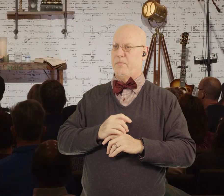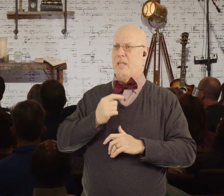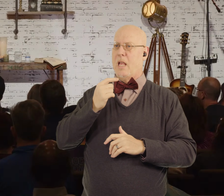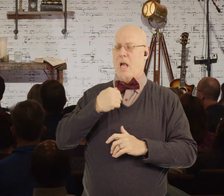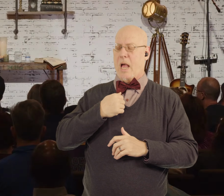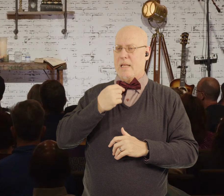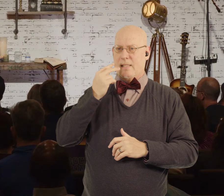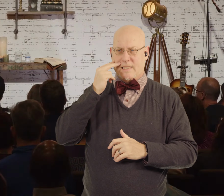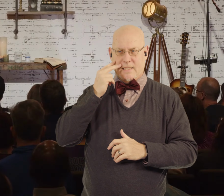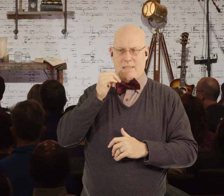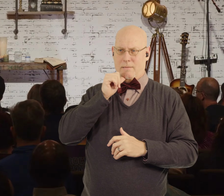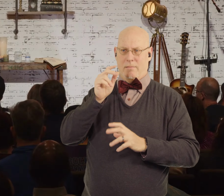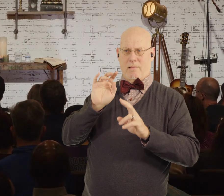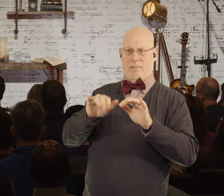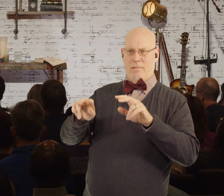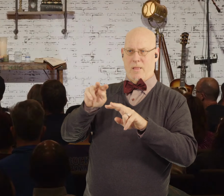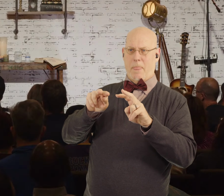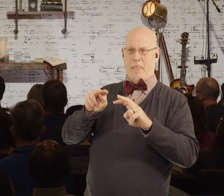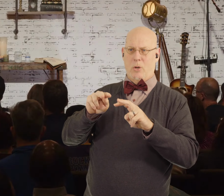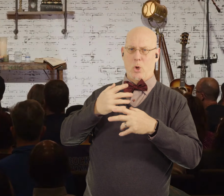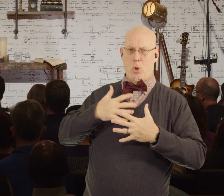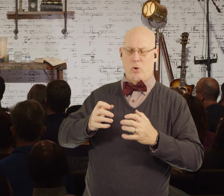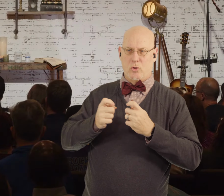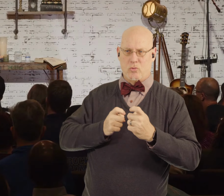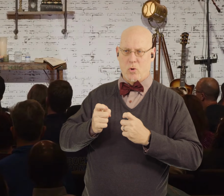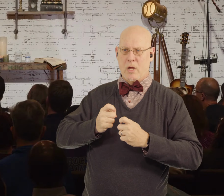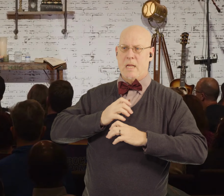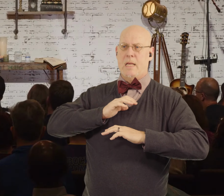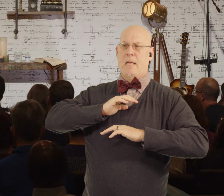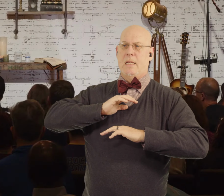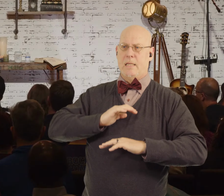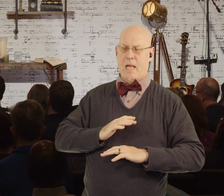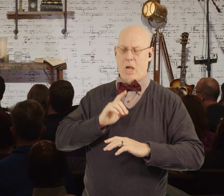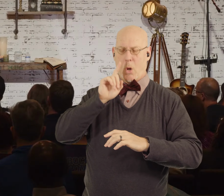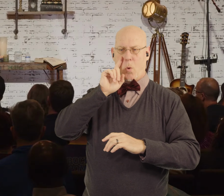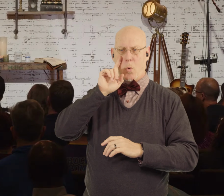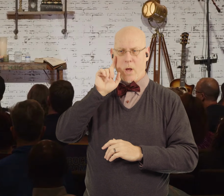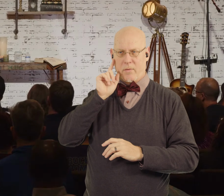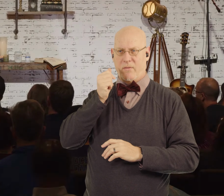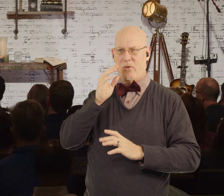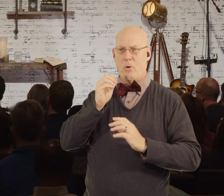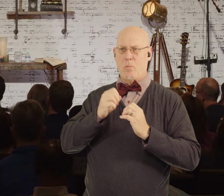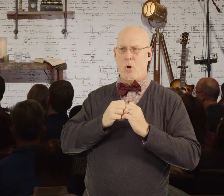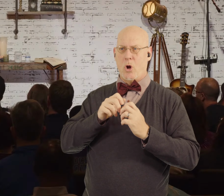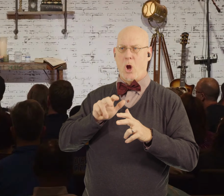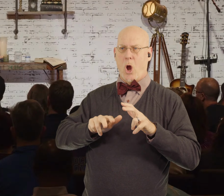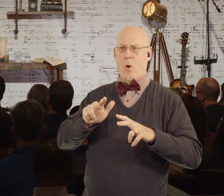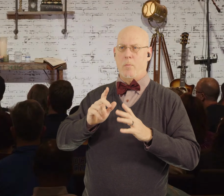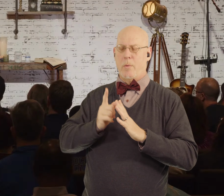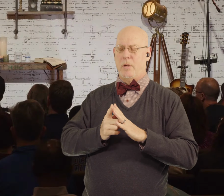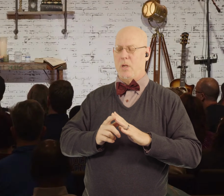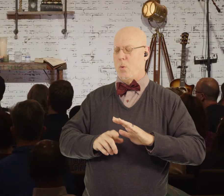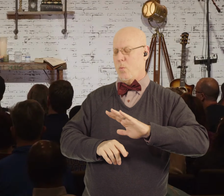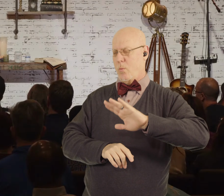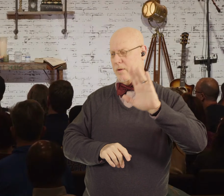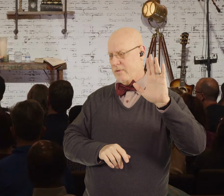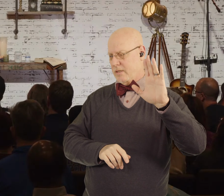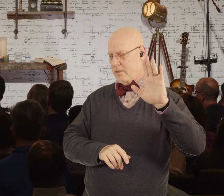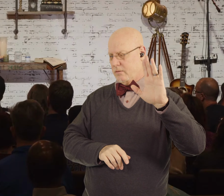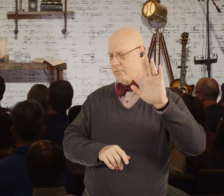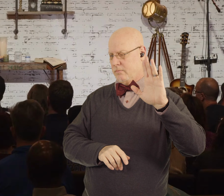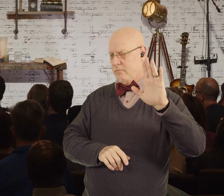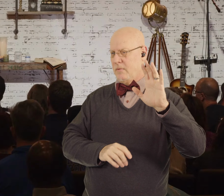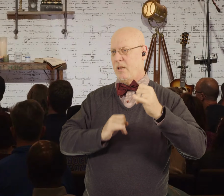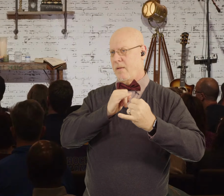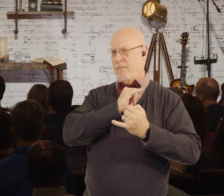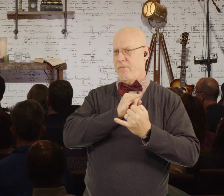compose himself. I could tell it wasn't like him to lose control in front of a stranger. He sighed deeply, wiped away a tear. After a few more awkward moments, he